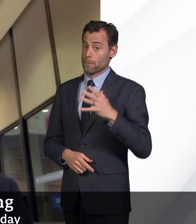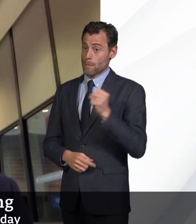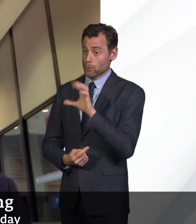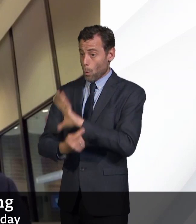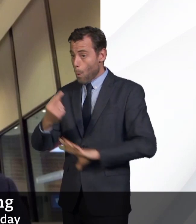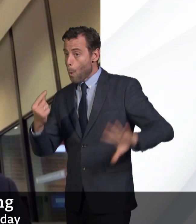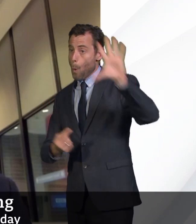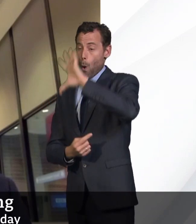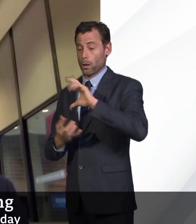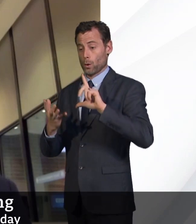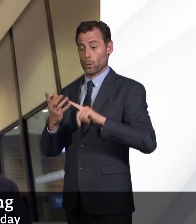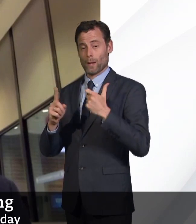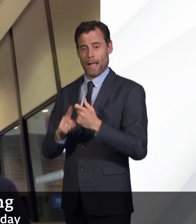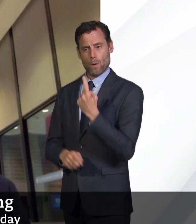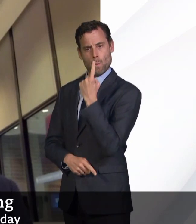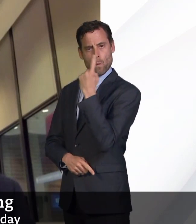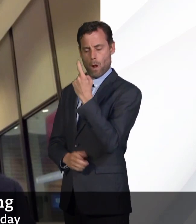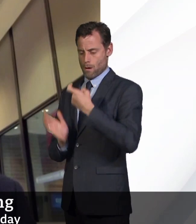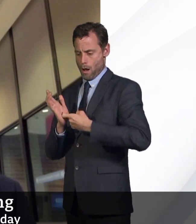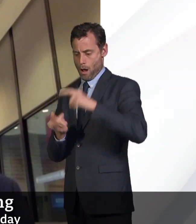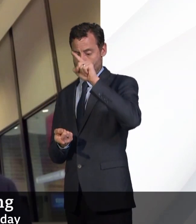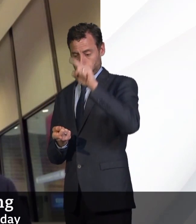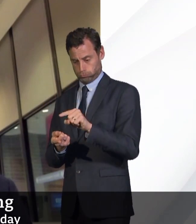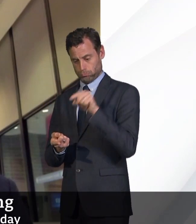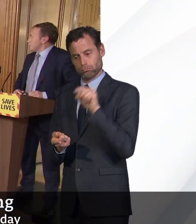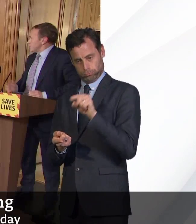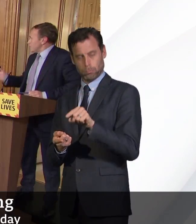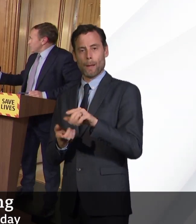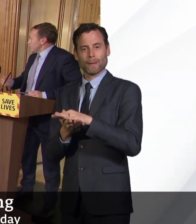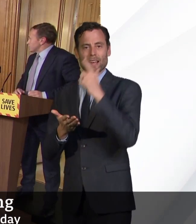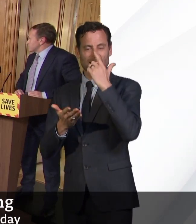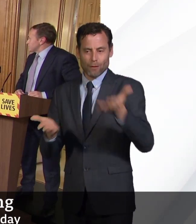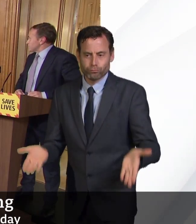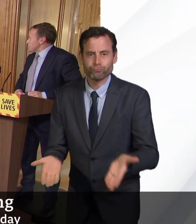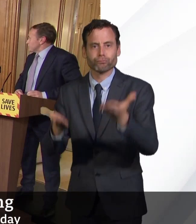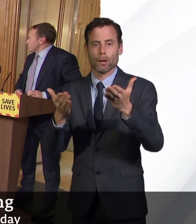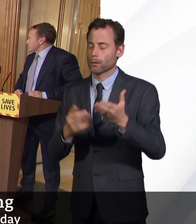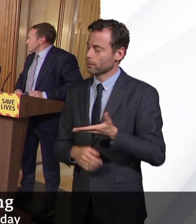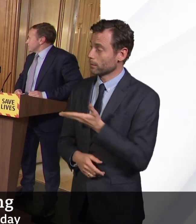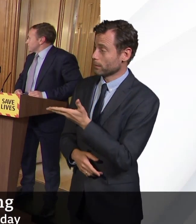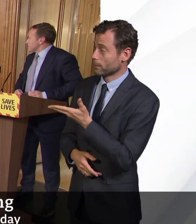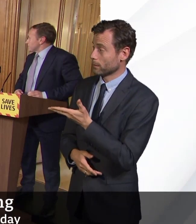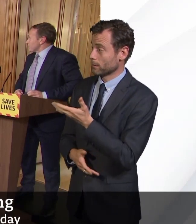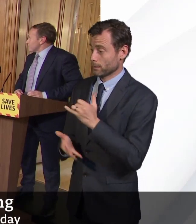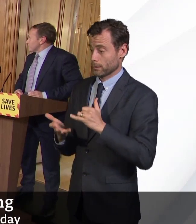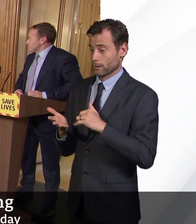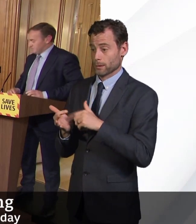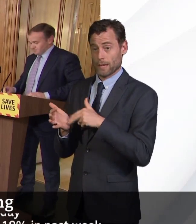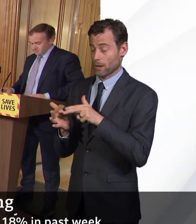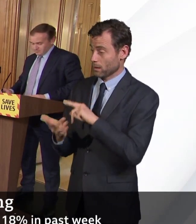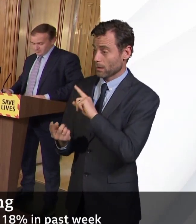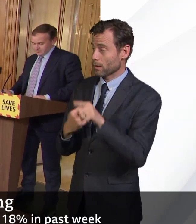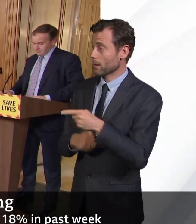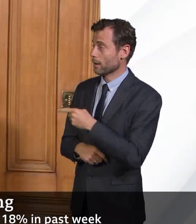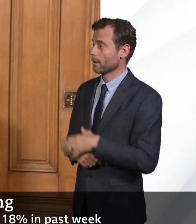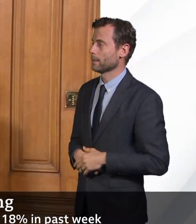before we can expect to see a significant lifting of the lockdown? I might ask Stephen whether he can pick up on that point. Yeah, so Paul, I